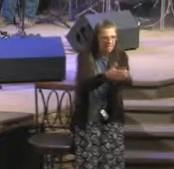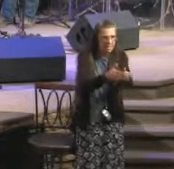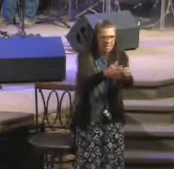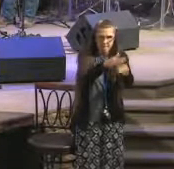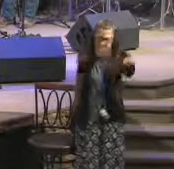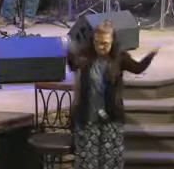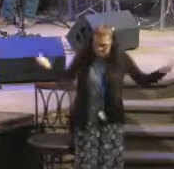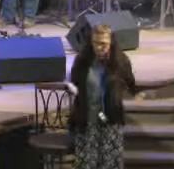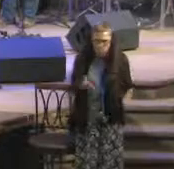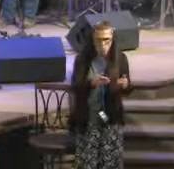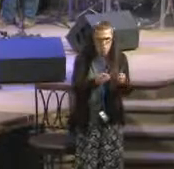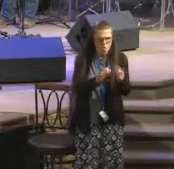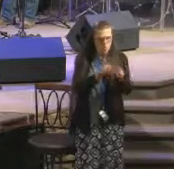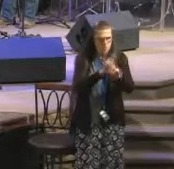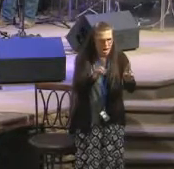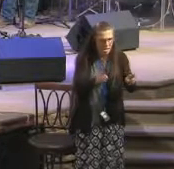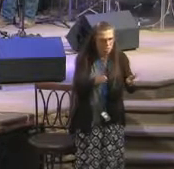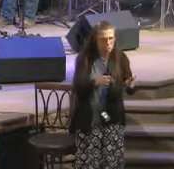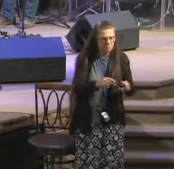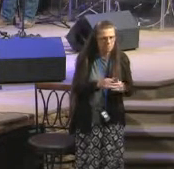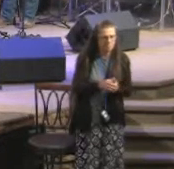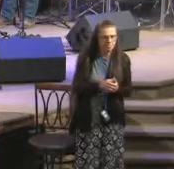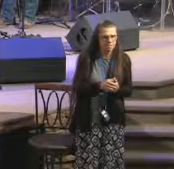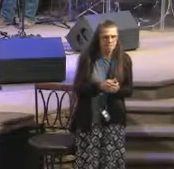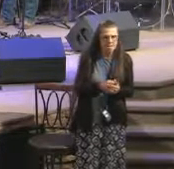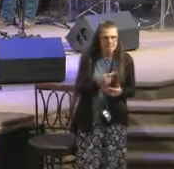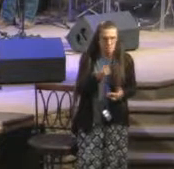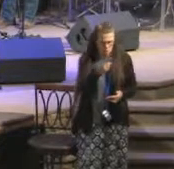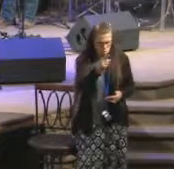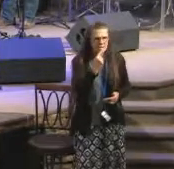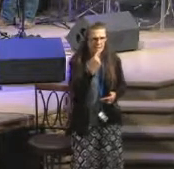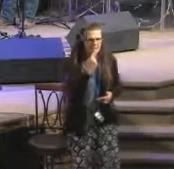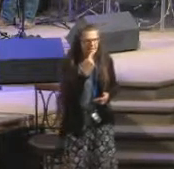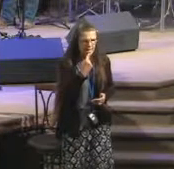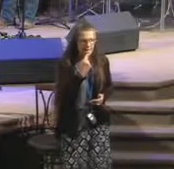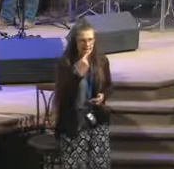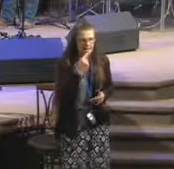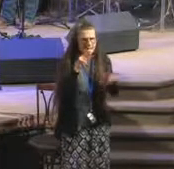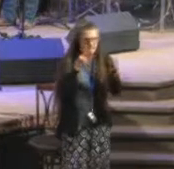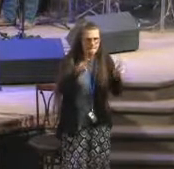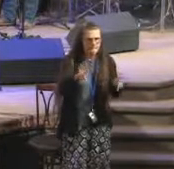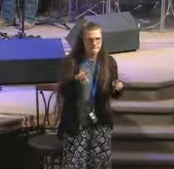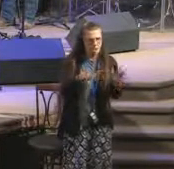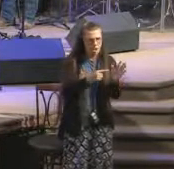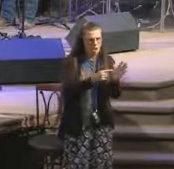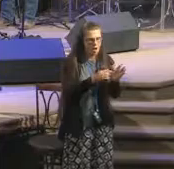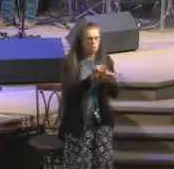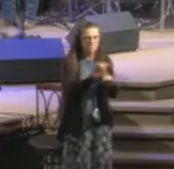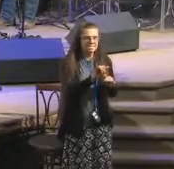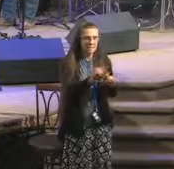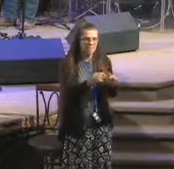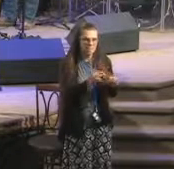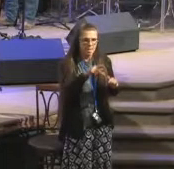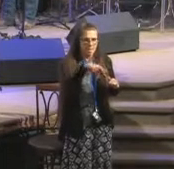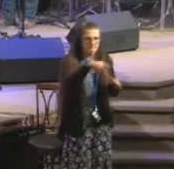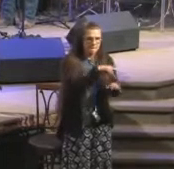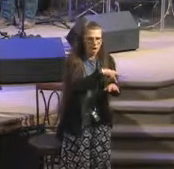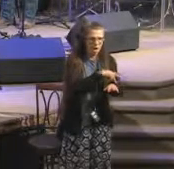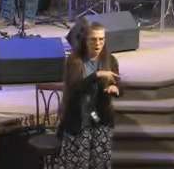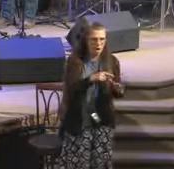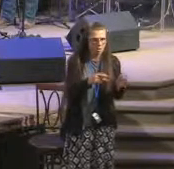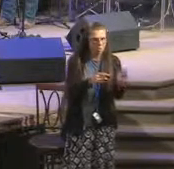people righteously. Be able to say, as Paul said, imitate me as I